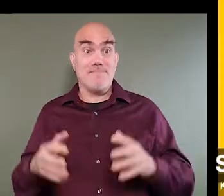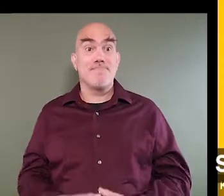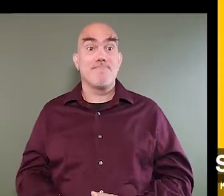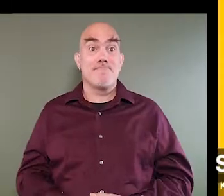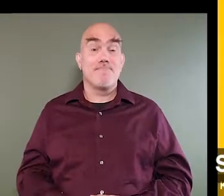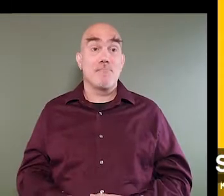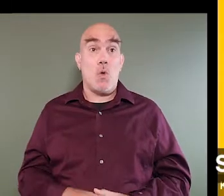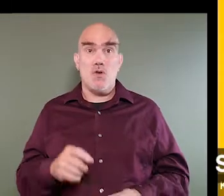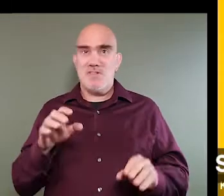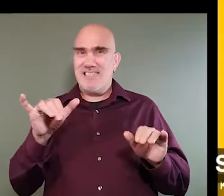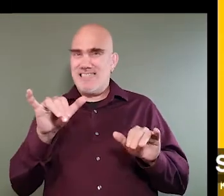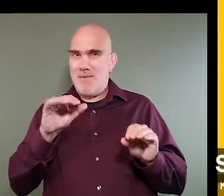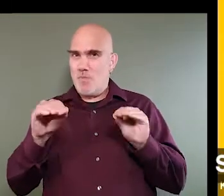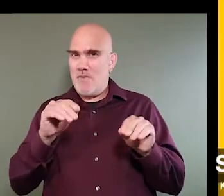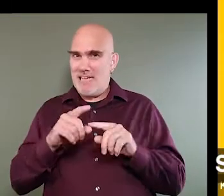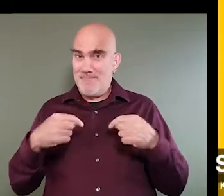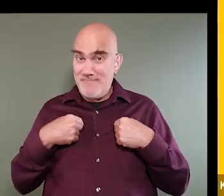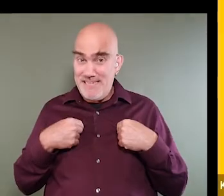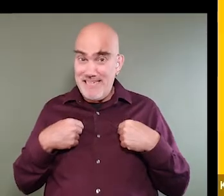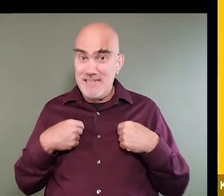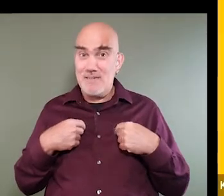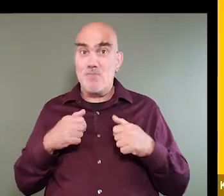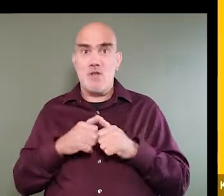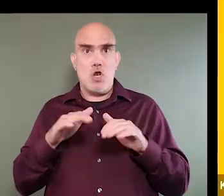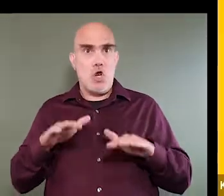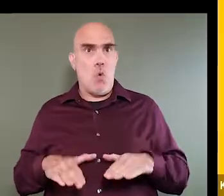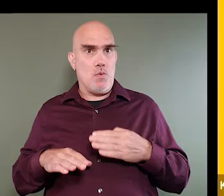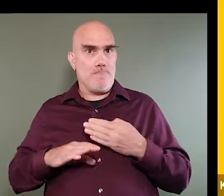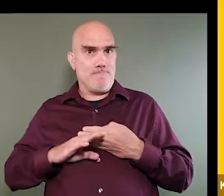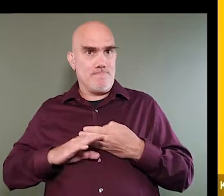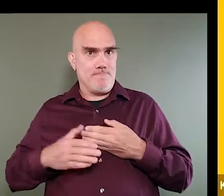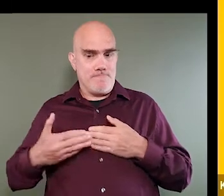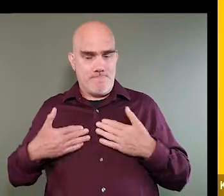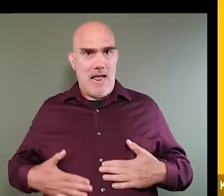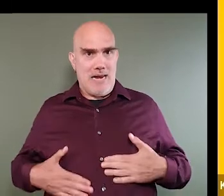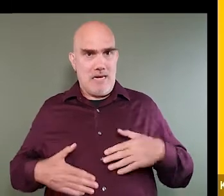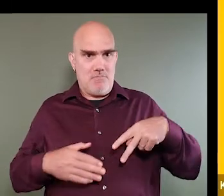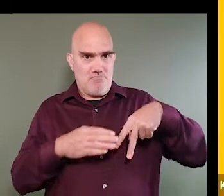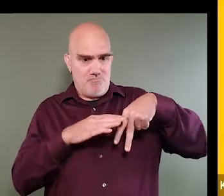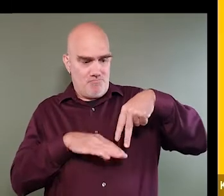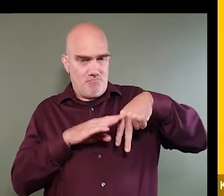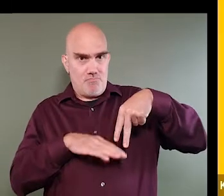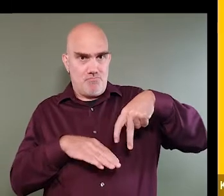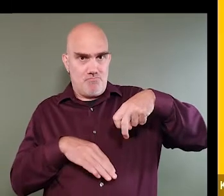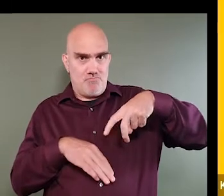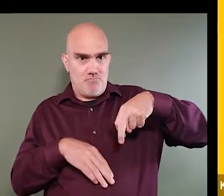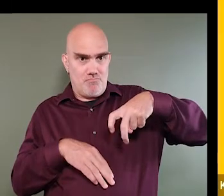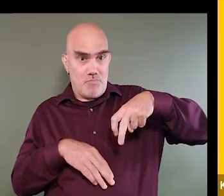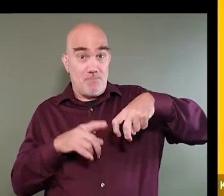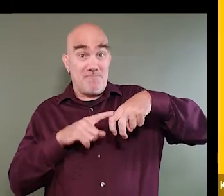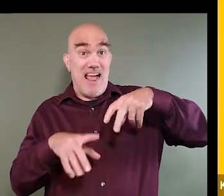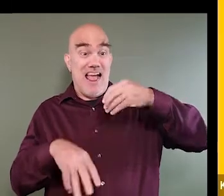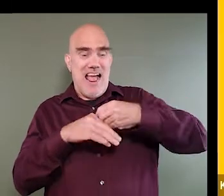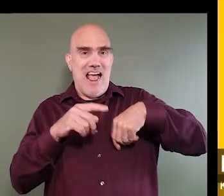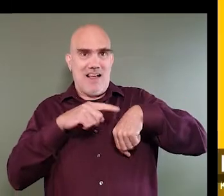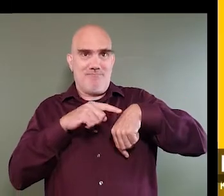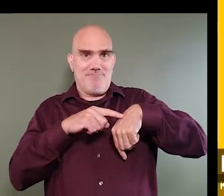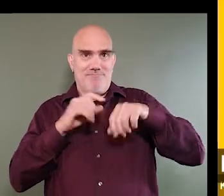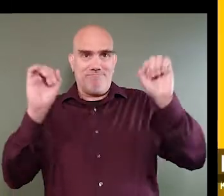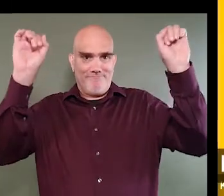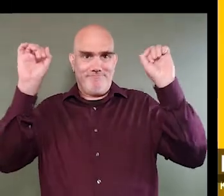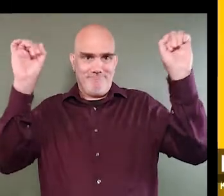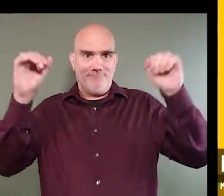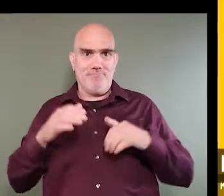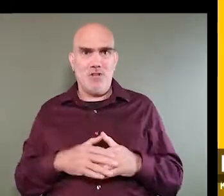He's doing the same move I was with his lower body, and then with his upper body throwing in that shoulder press. Looks good,